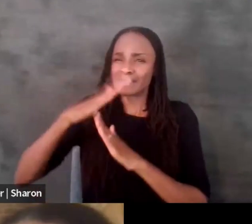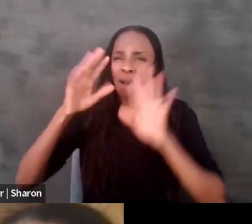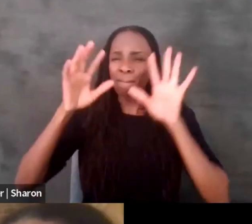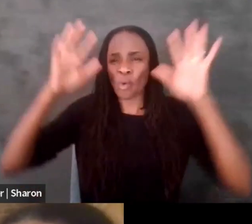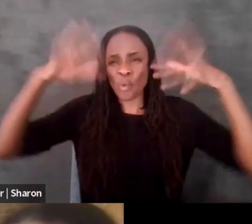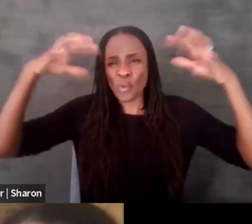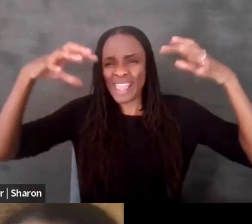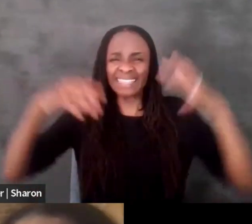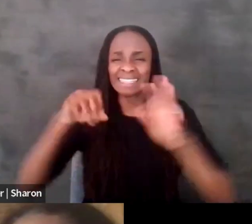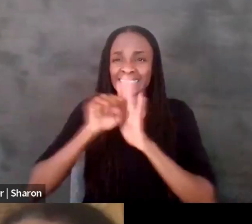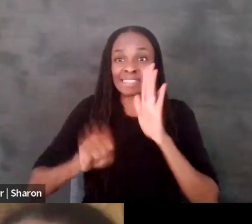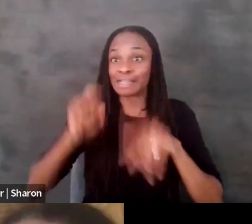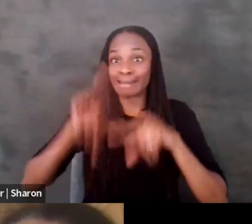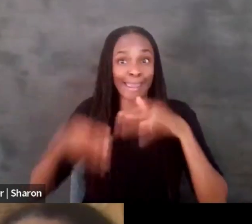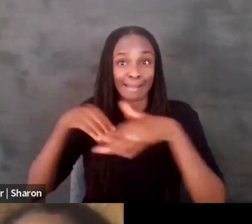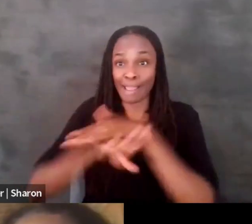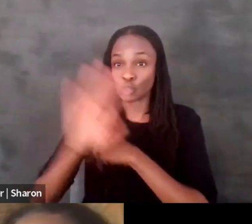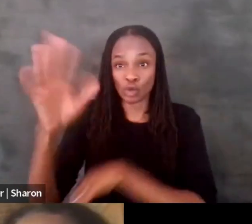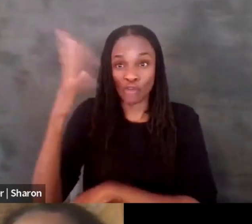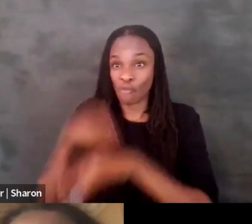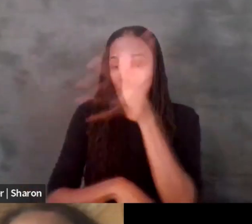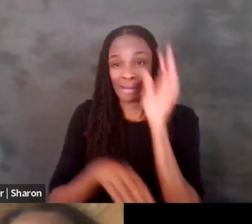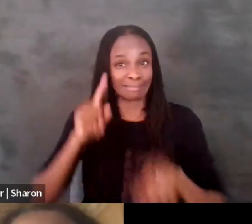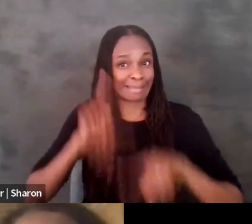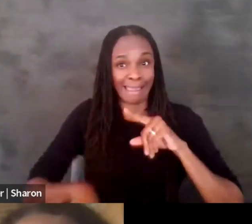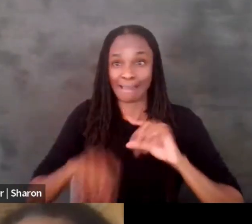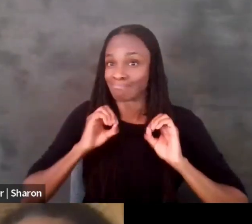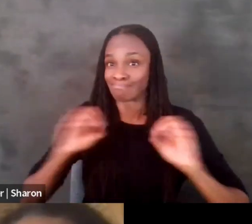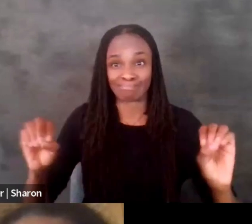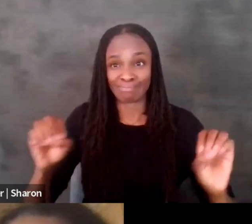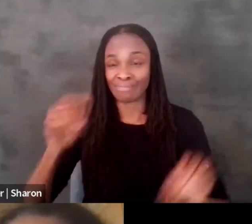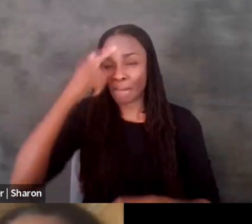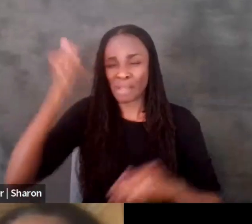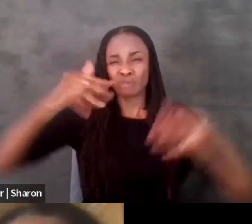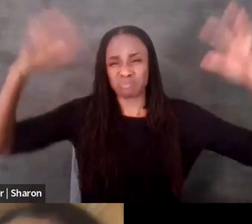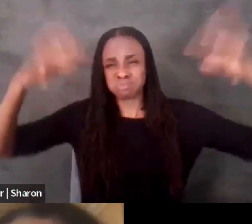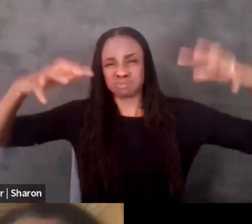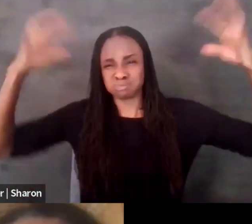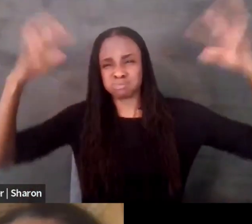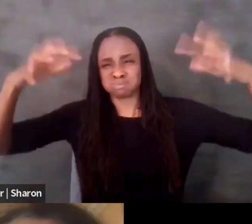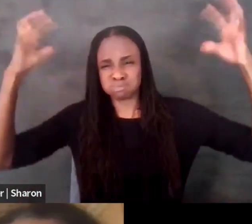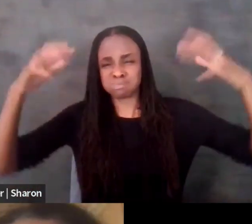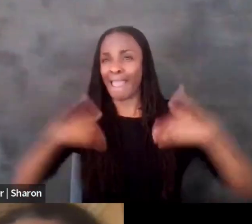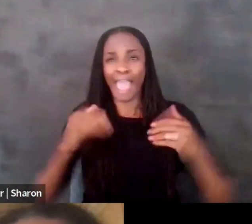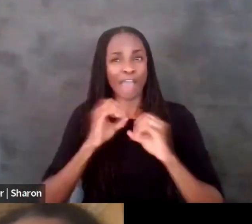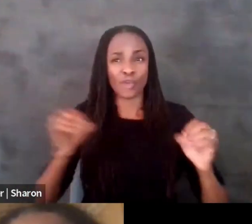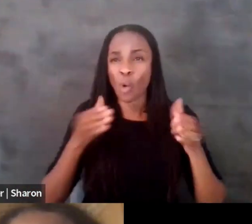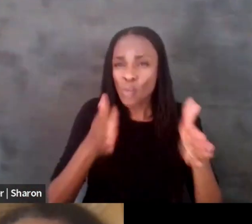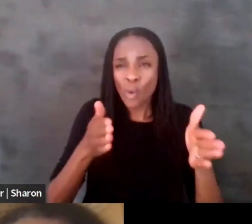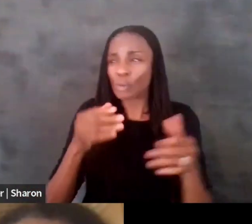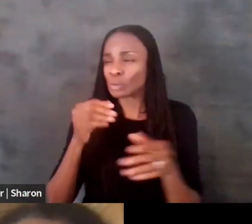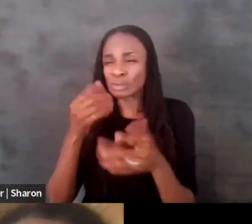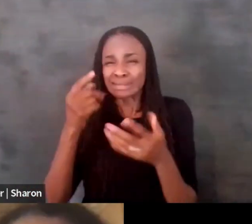cannot access the forest at all. The crew cannot access it because it's okay. like such heavy downpour that there are no roads, there are no paths, and